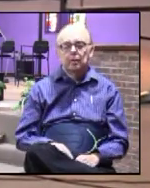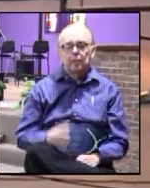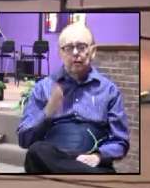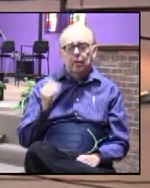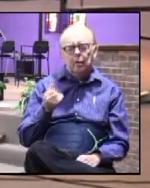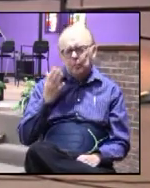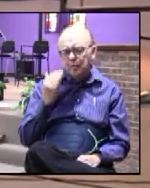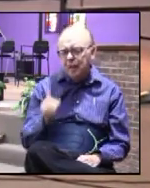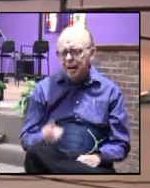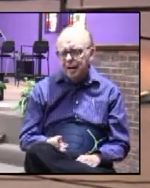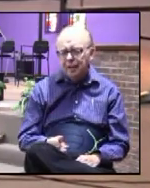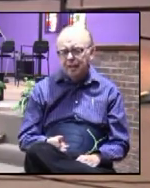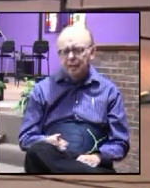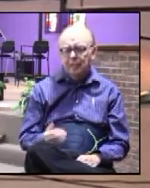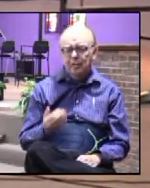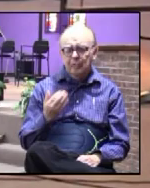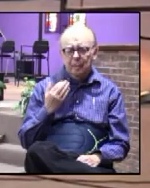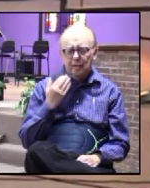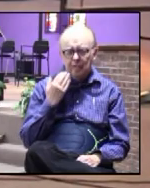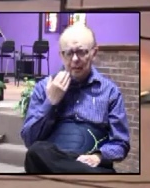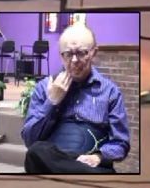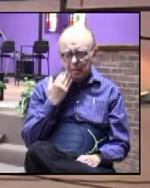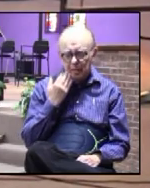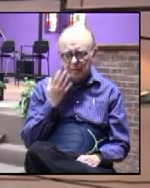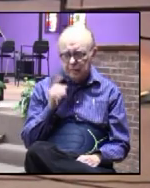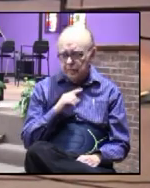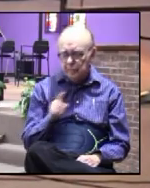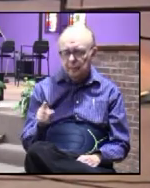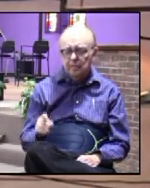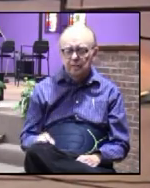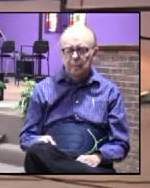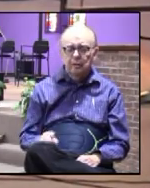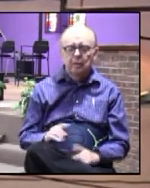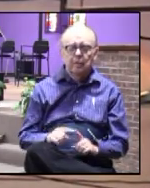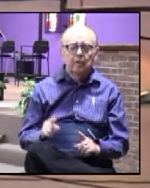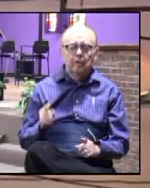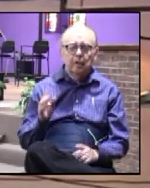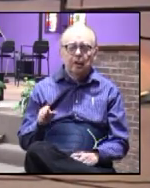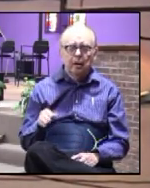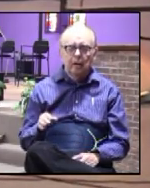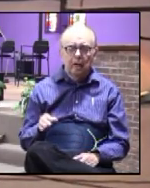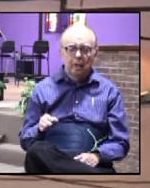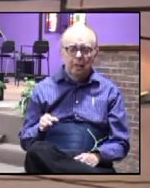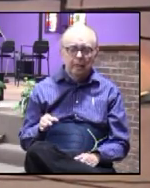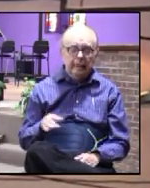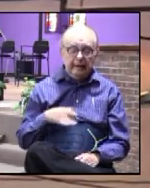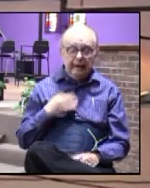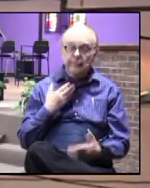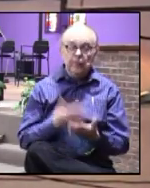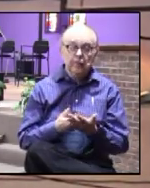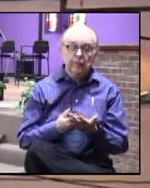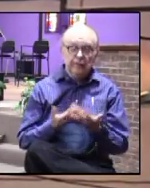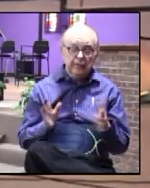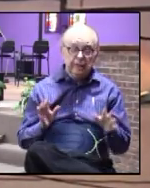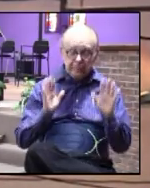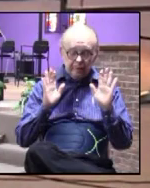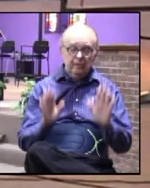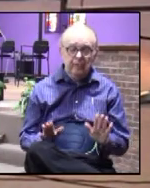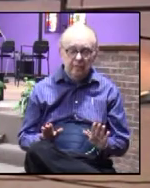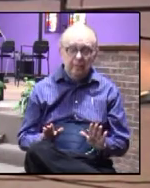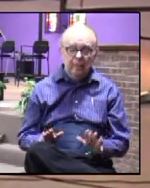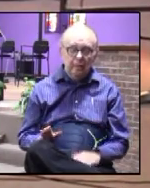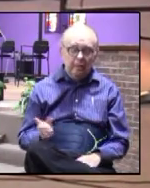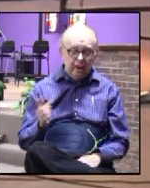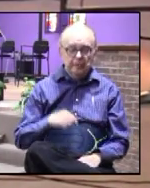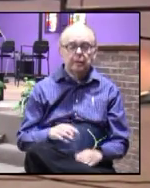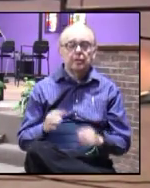Because why? And I don't know about y'all, but hey, I feel good after Sunday. I'm here to